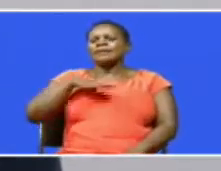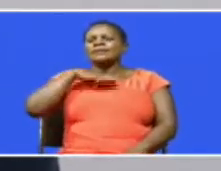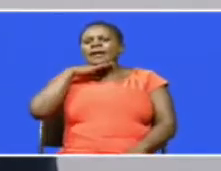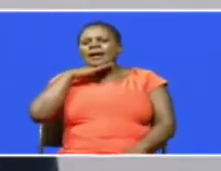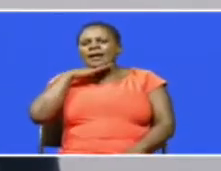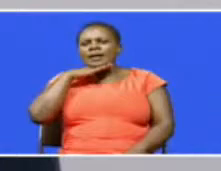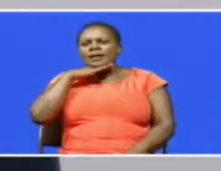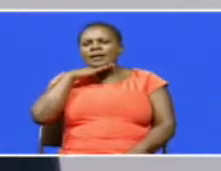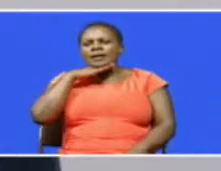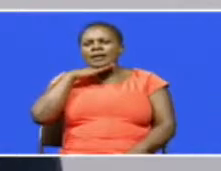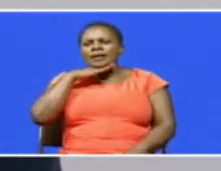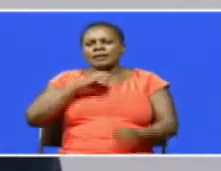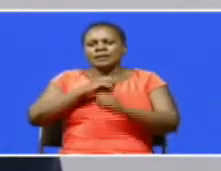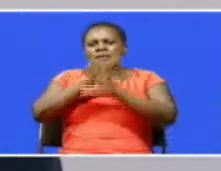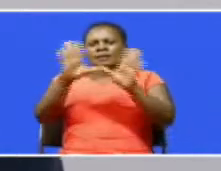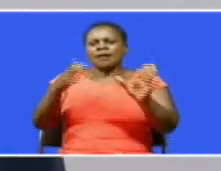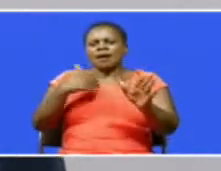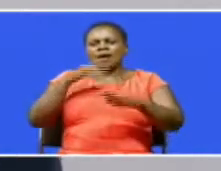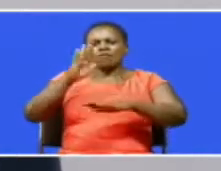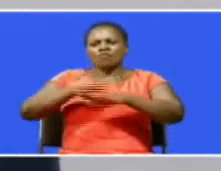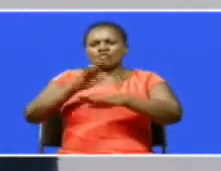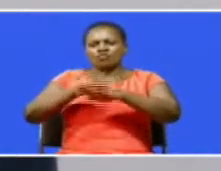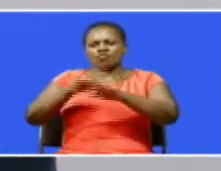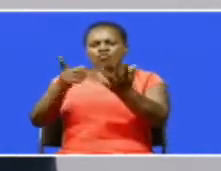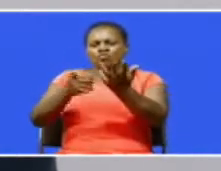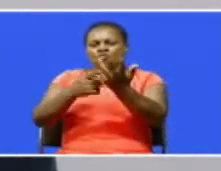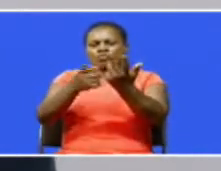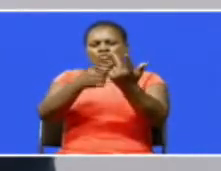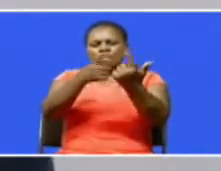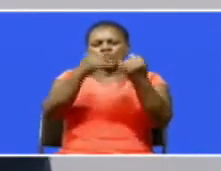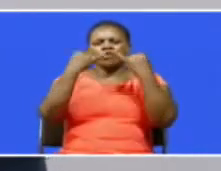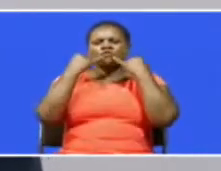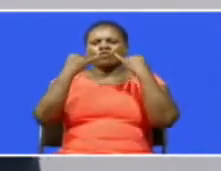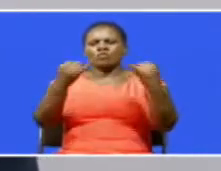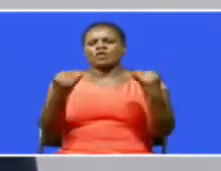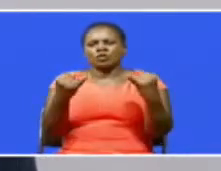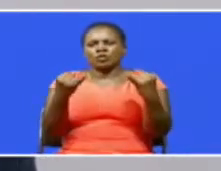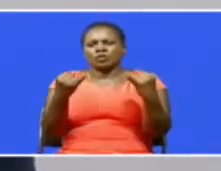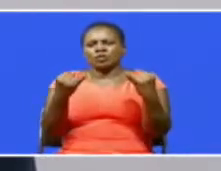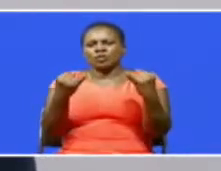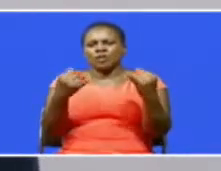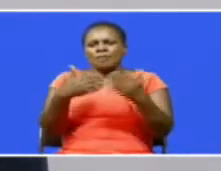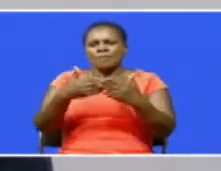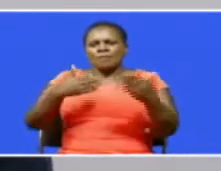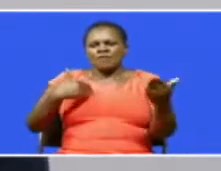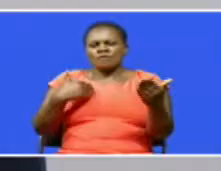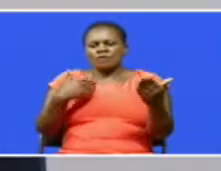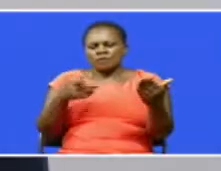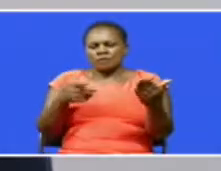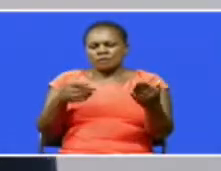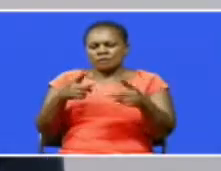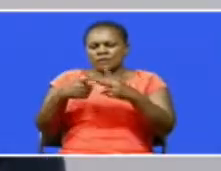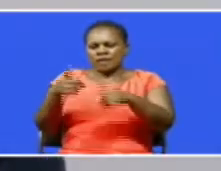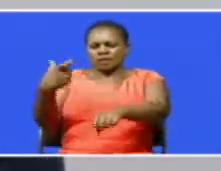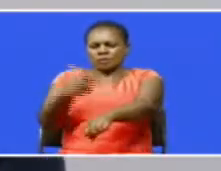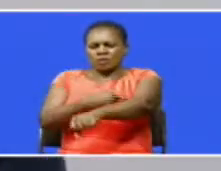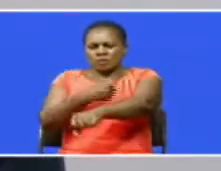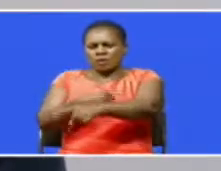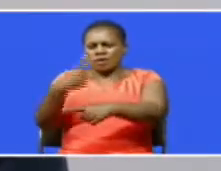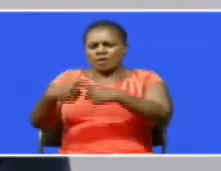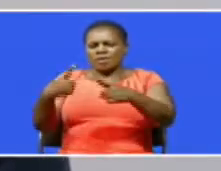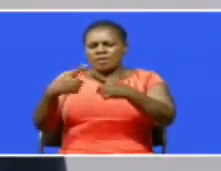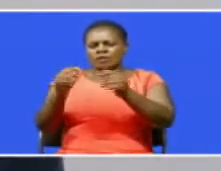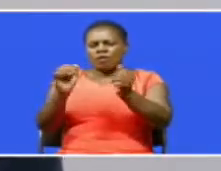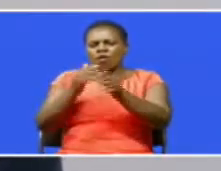very clear thing. You know, we have very good statistics on what that was like before we got these new vaccines. Over 10